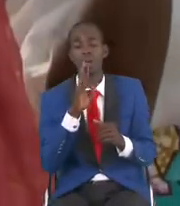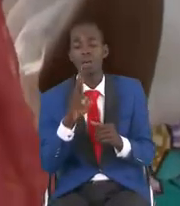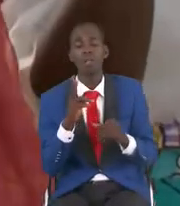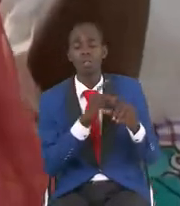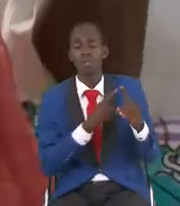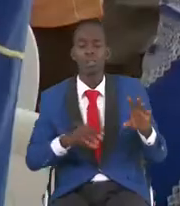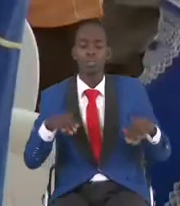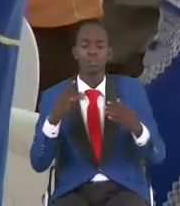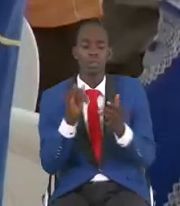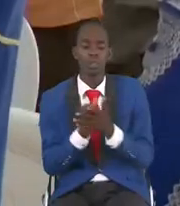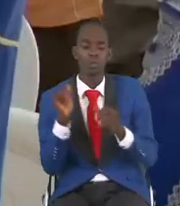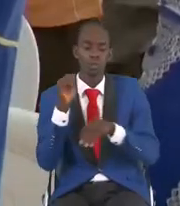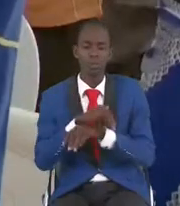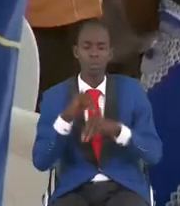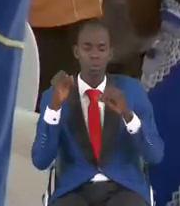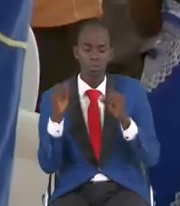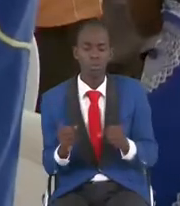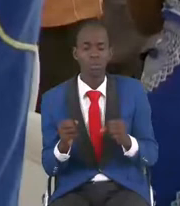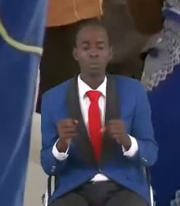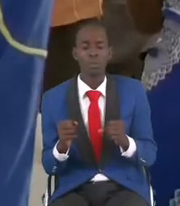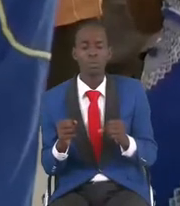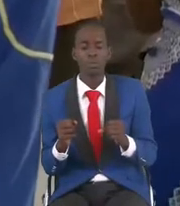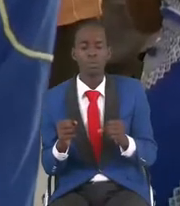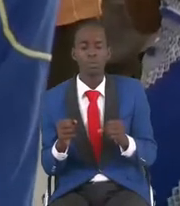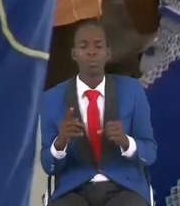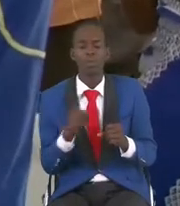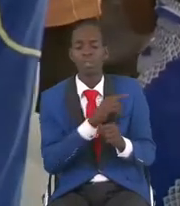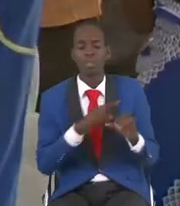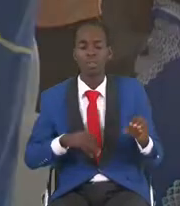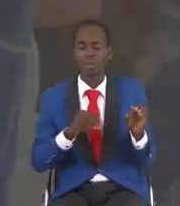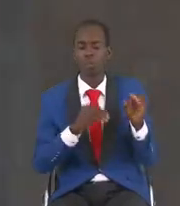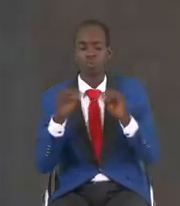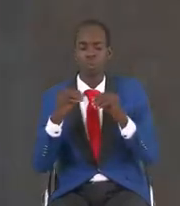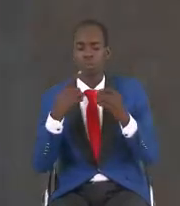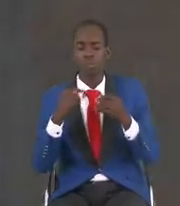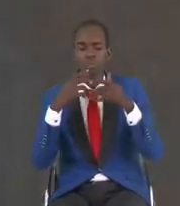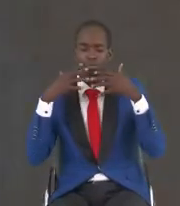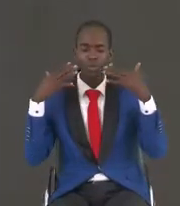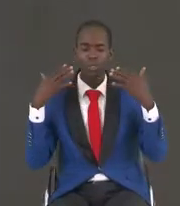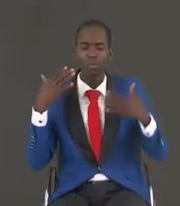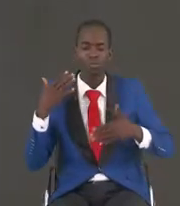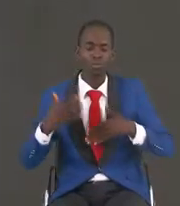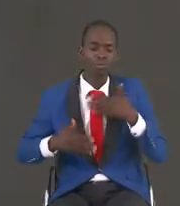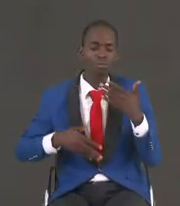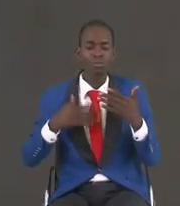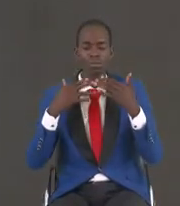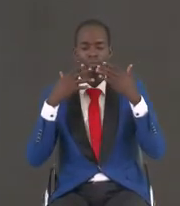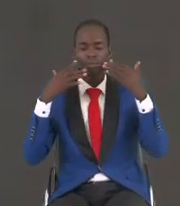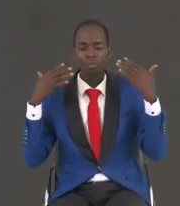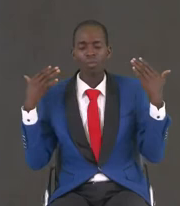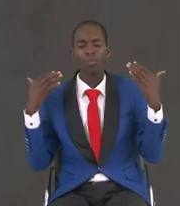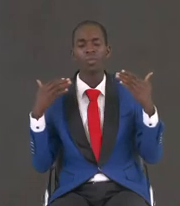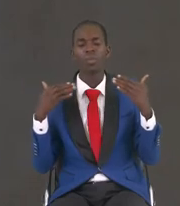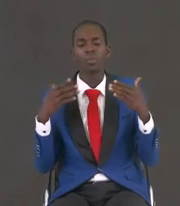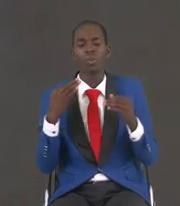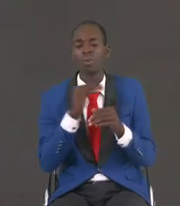prevailing power. And the Lord put the smile, the joy, the laughter of a